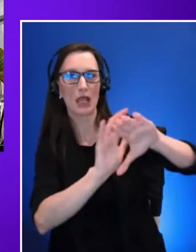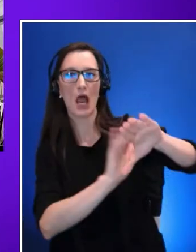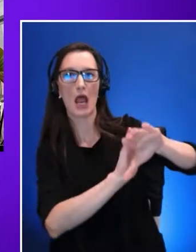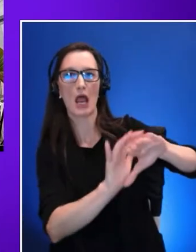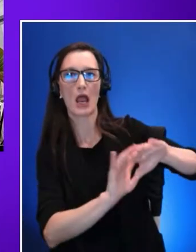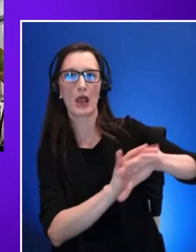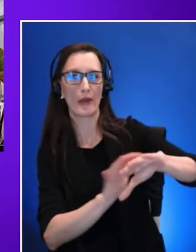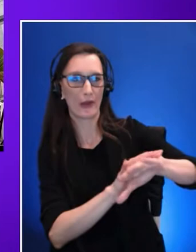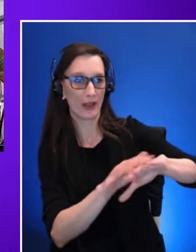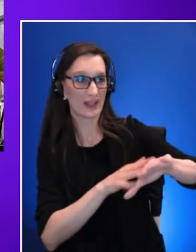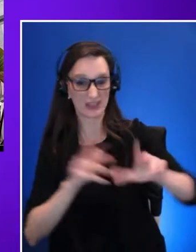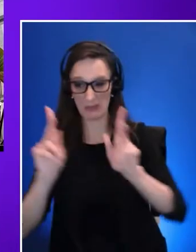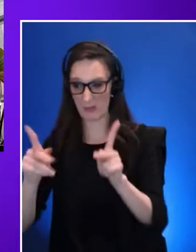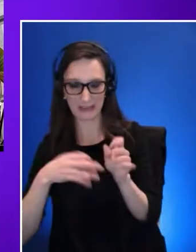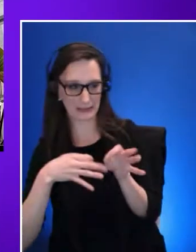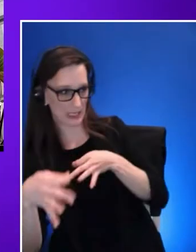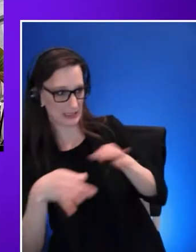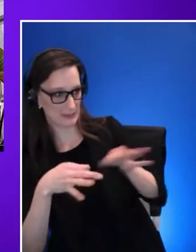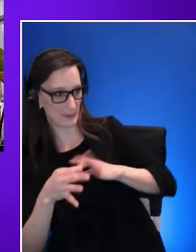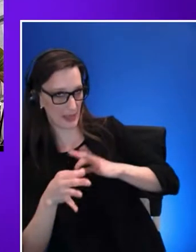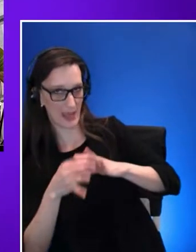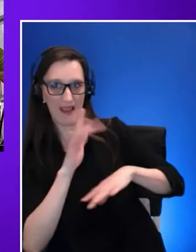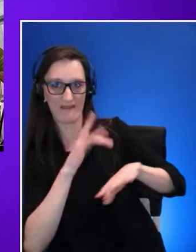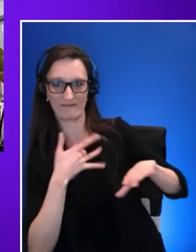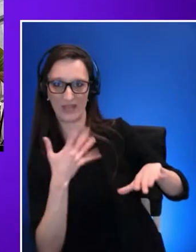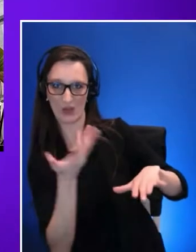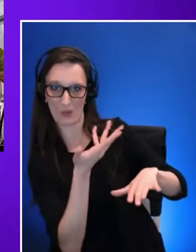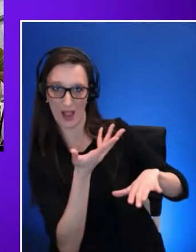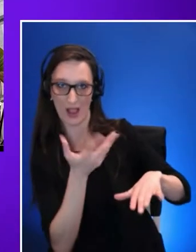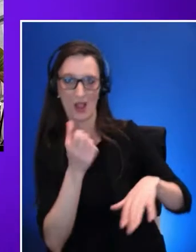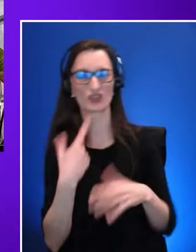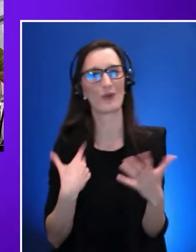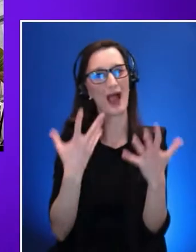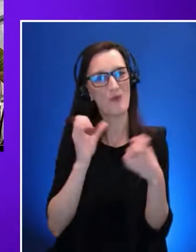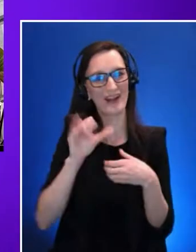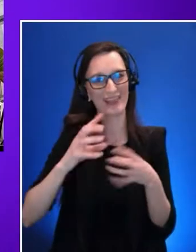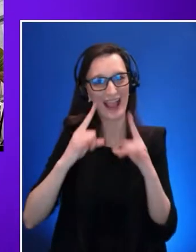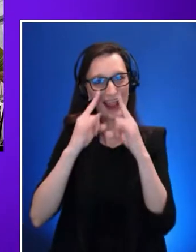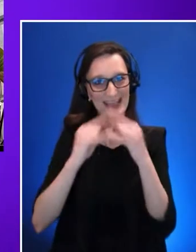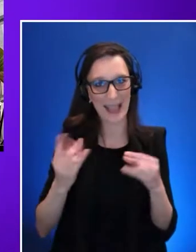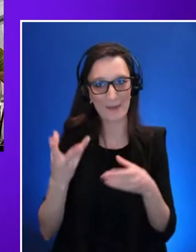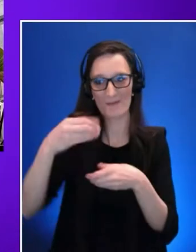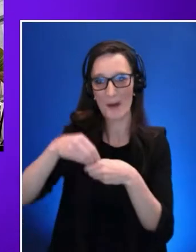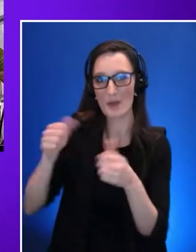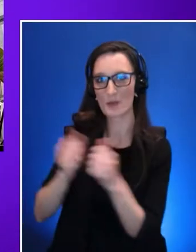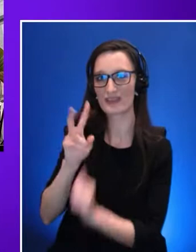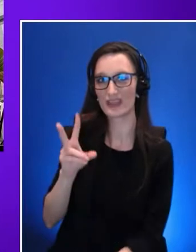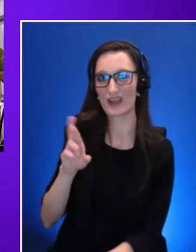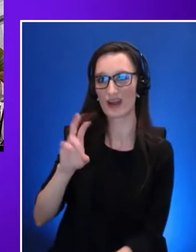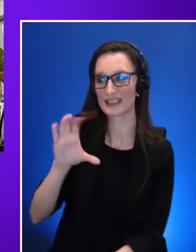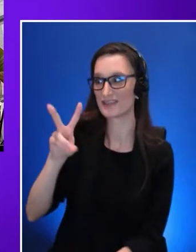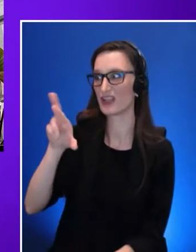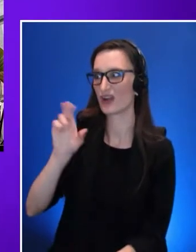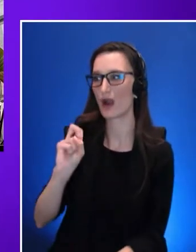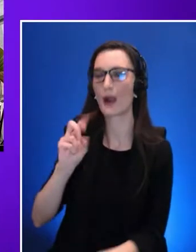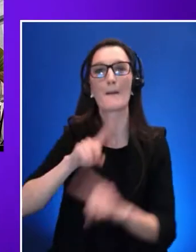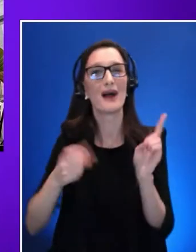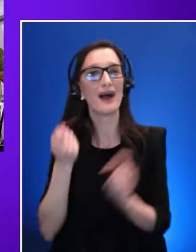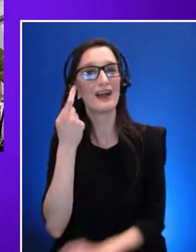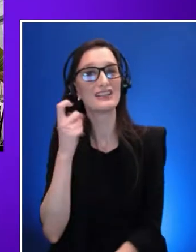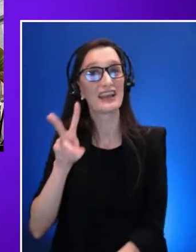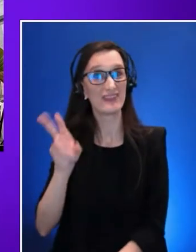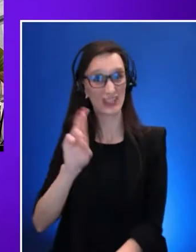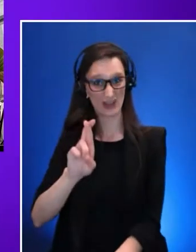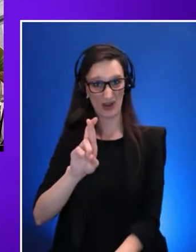So I really wanted that camp to participate in BRCVR, but virtual reality posed a